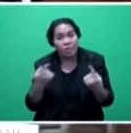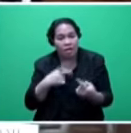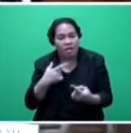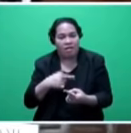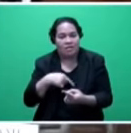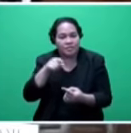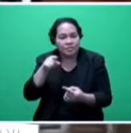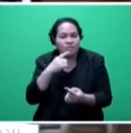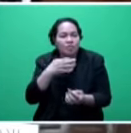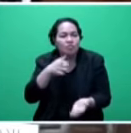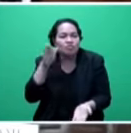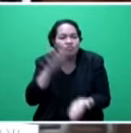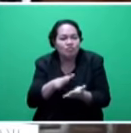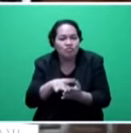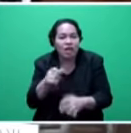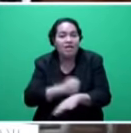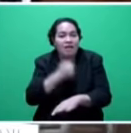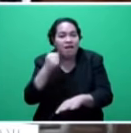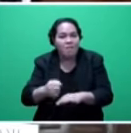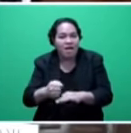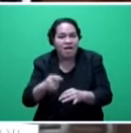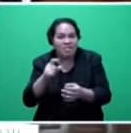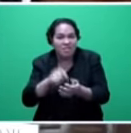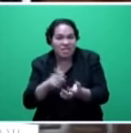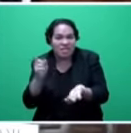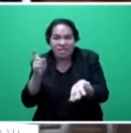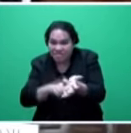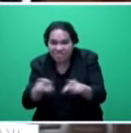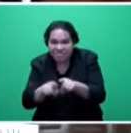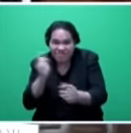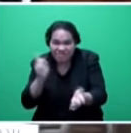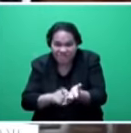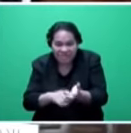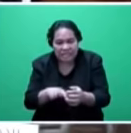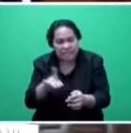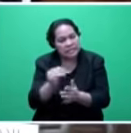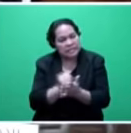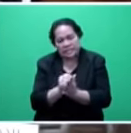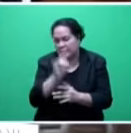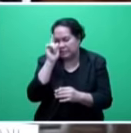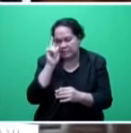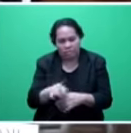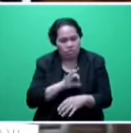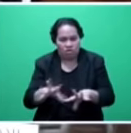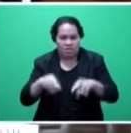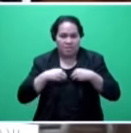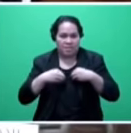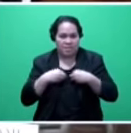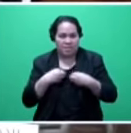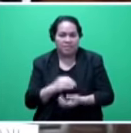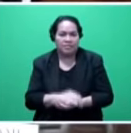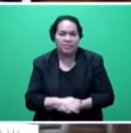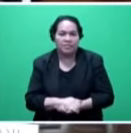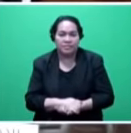intentionally reduce government deficit, is a cardinal sin and unacceptable. If you did